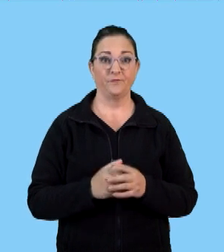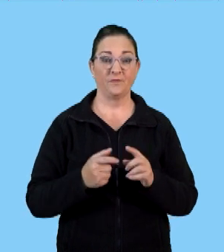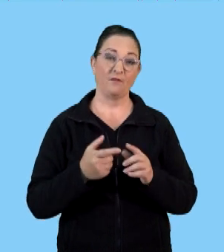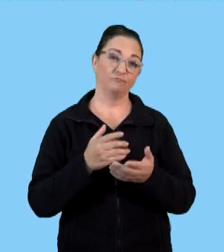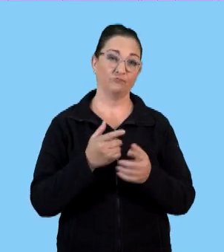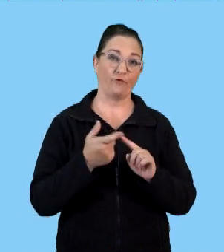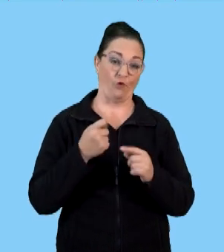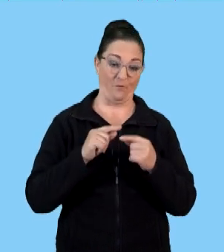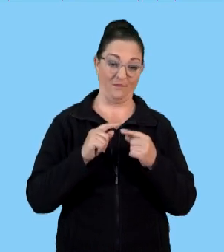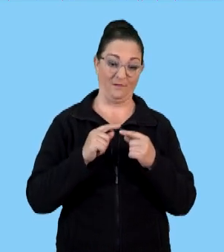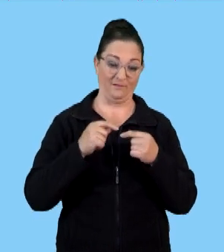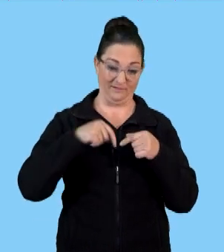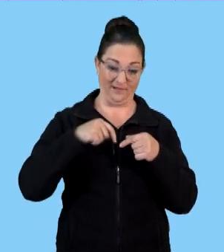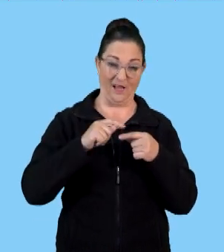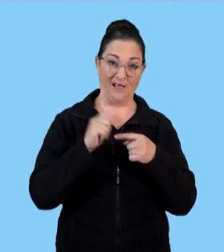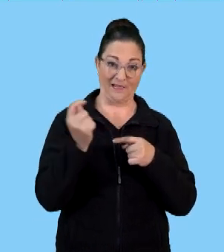towns,